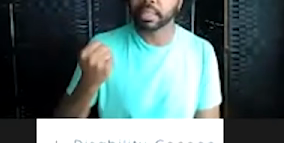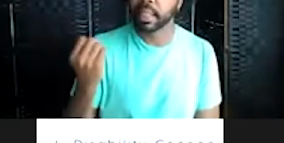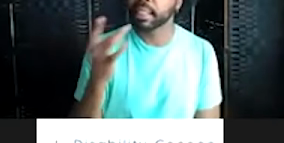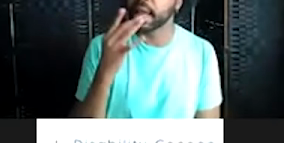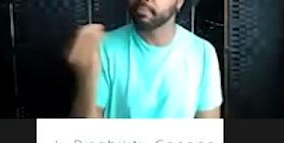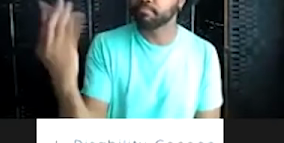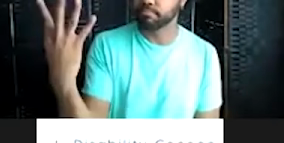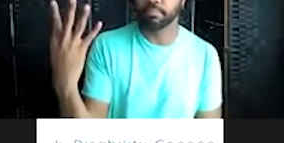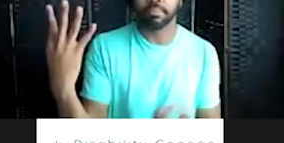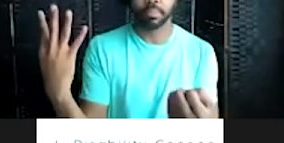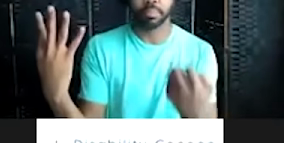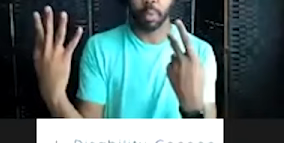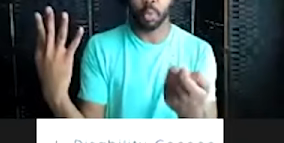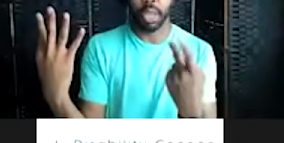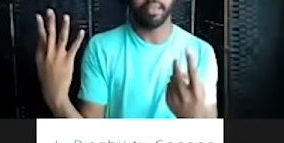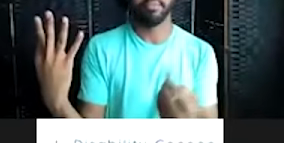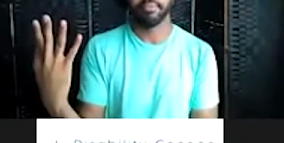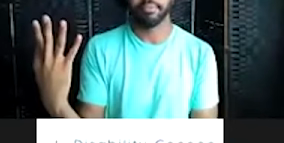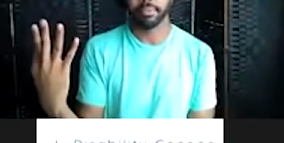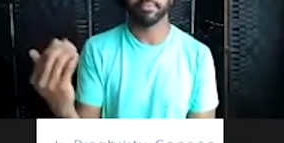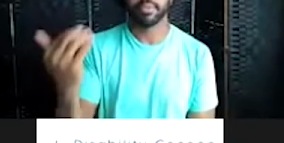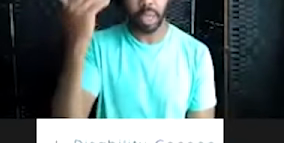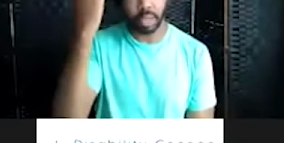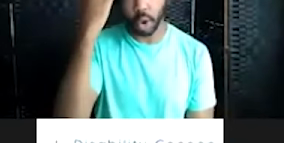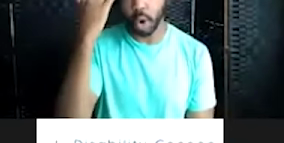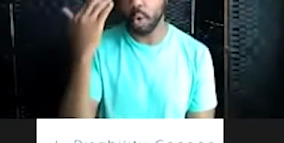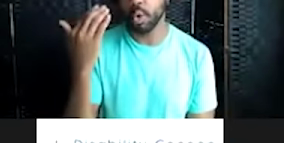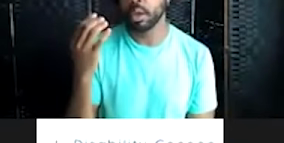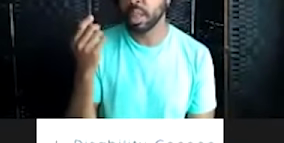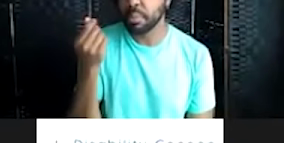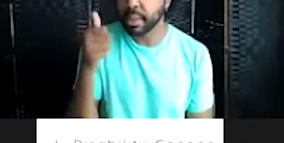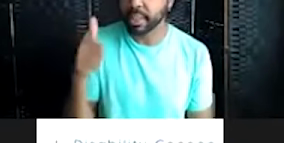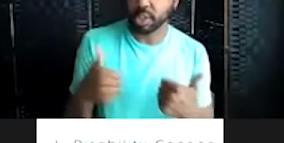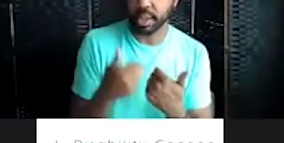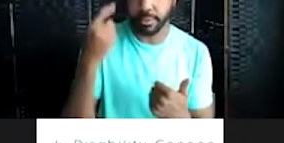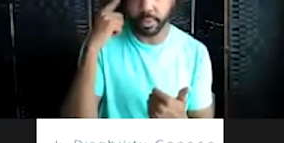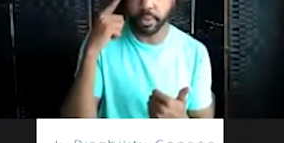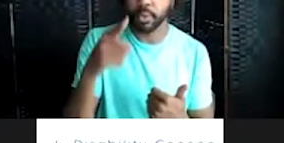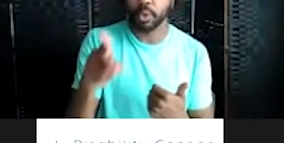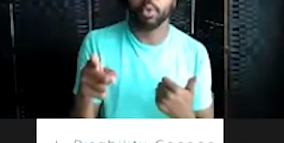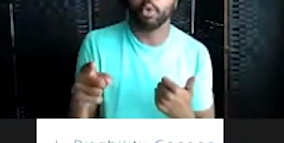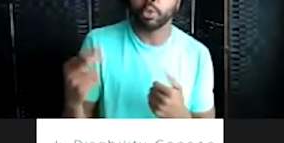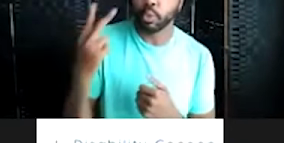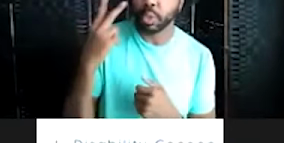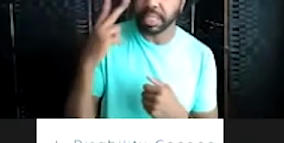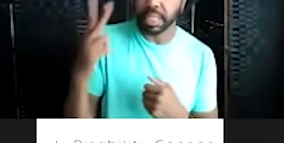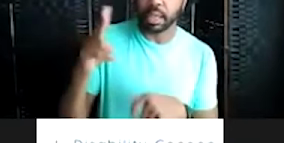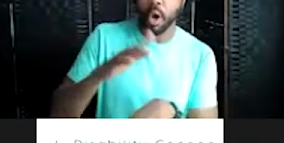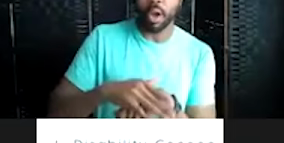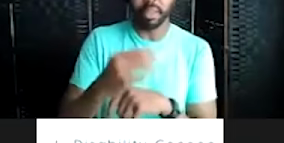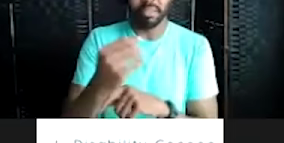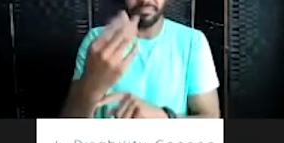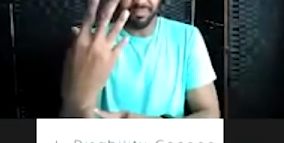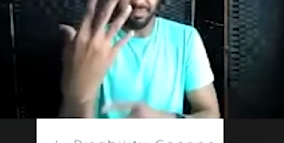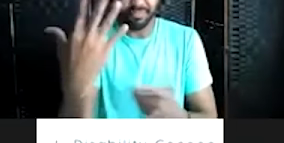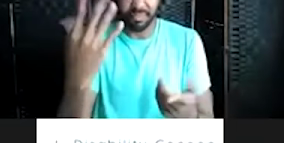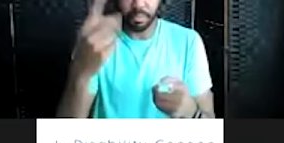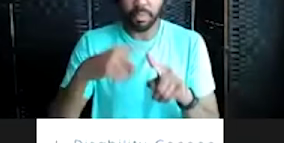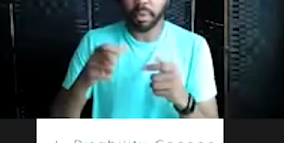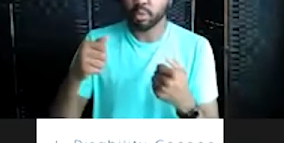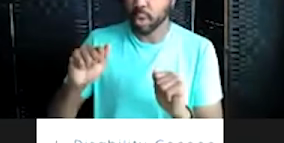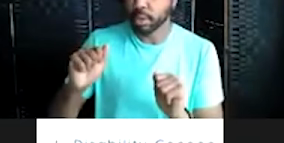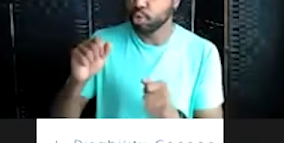Okay. So I know it's going to be a little bit challenging for you to be able to see on the computer, but we're going to try changing some colors.